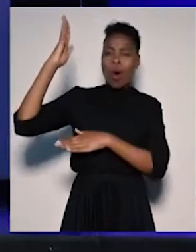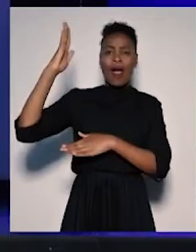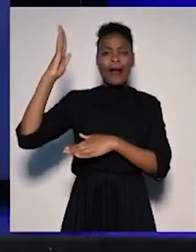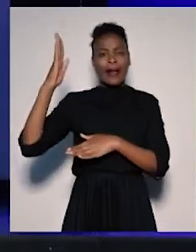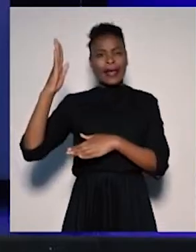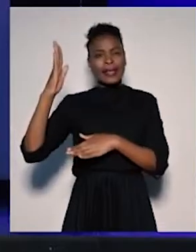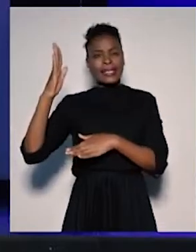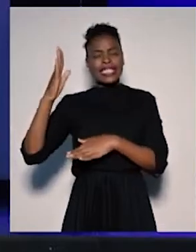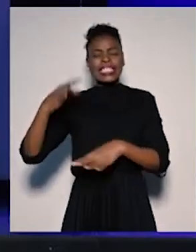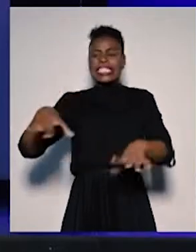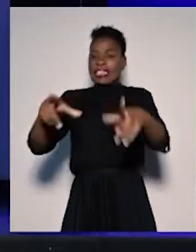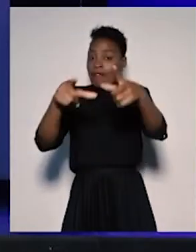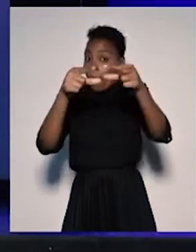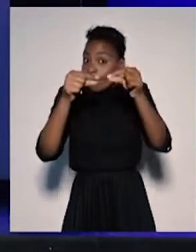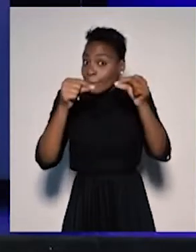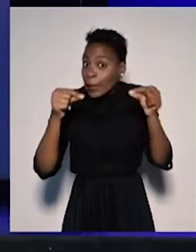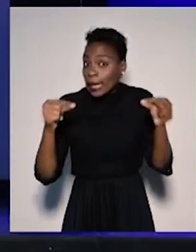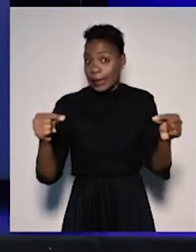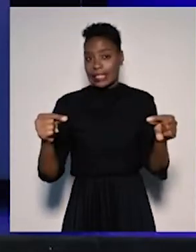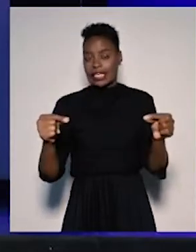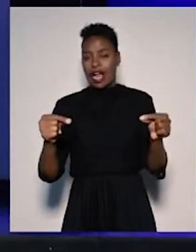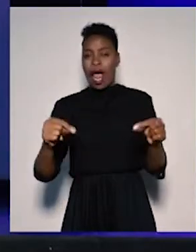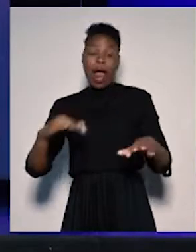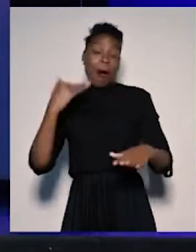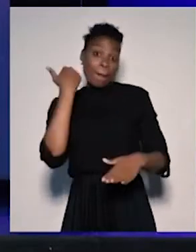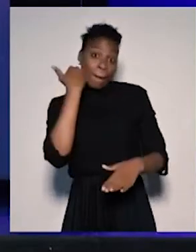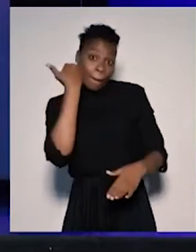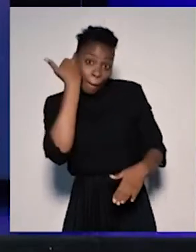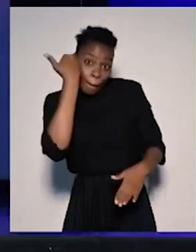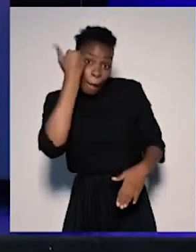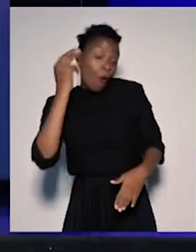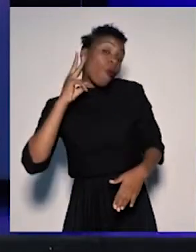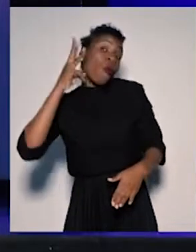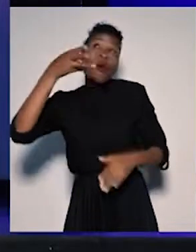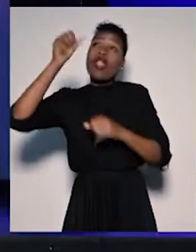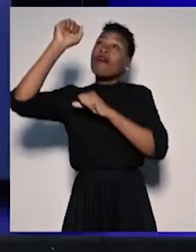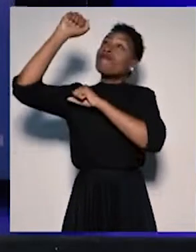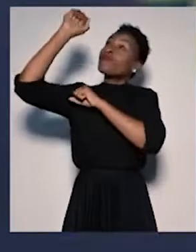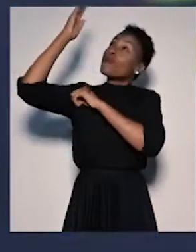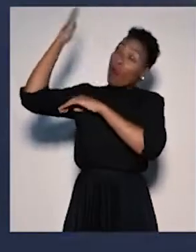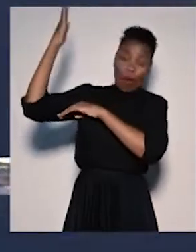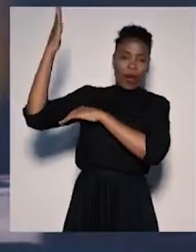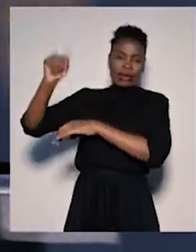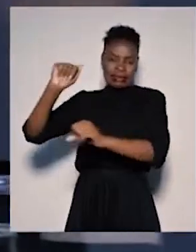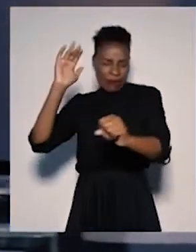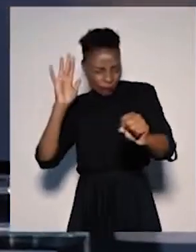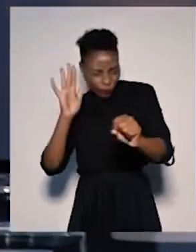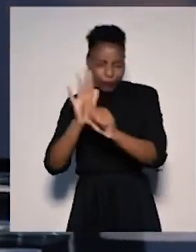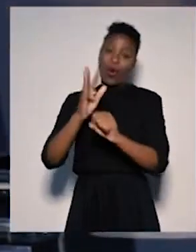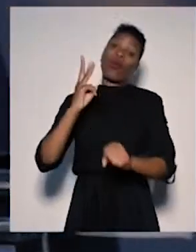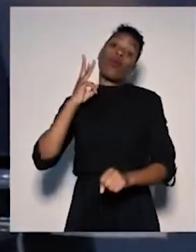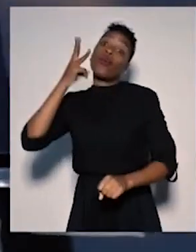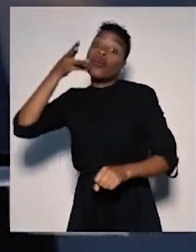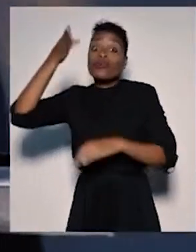the complete will of God. It's the mature will of God. It is the full will of God.